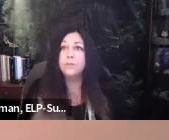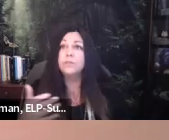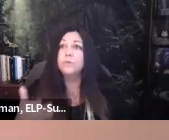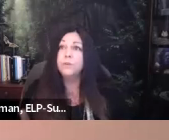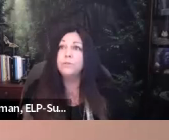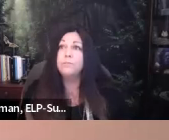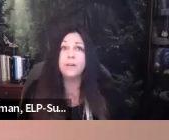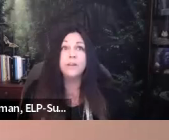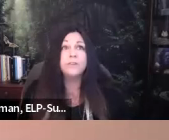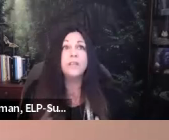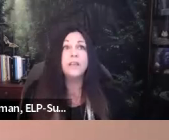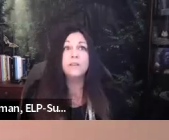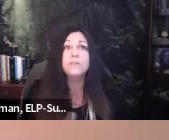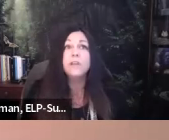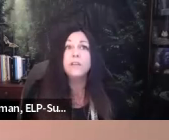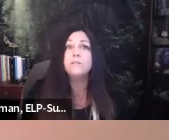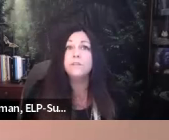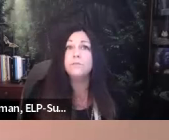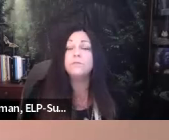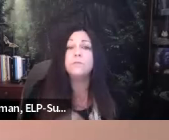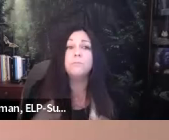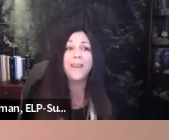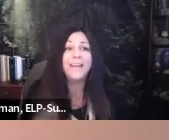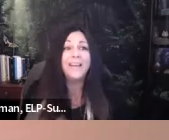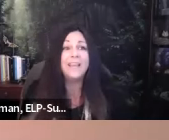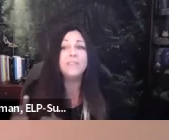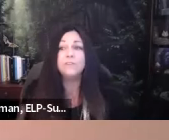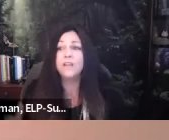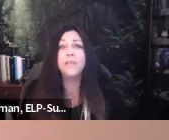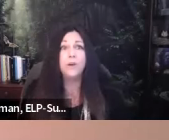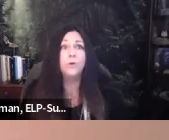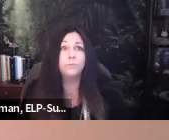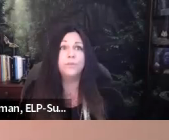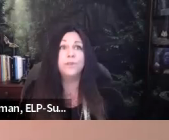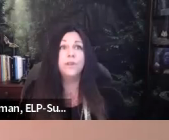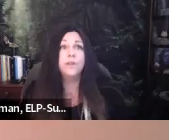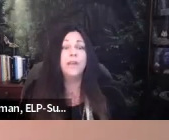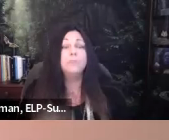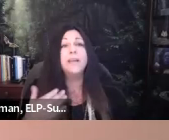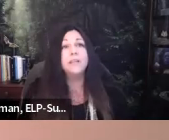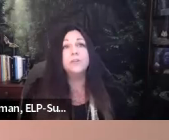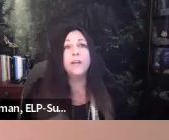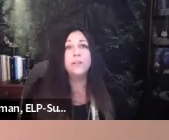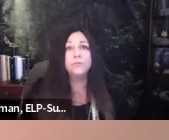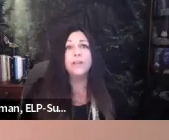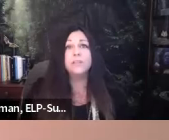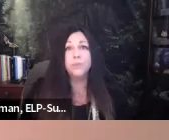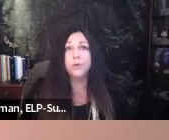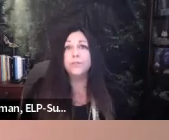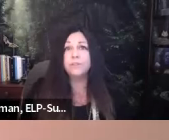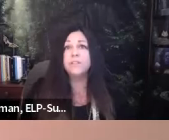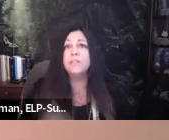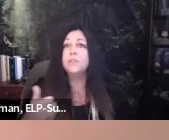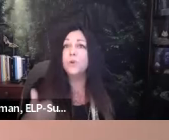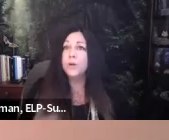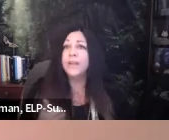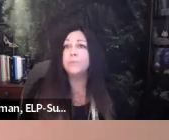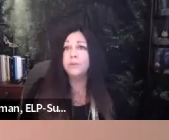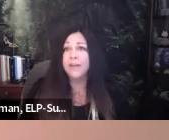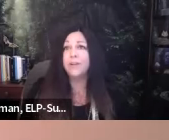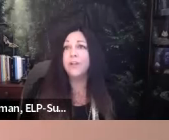to reduce and remove the barriers that hinder individuals from remaining in their family homes. And by integrating direct support